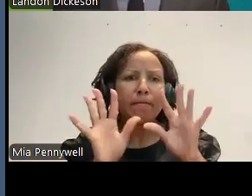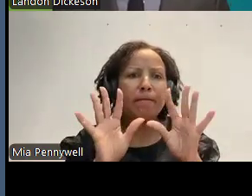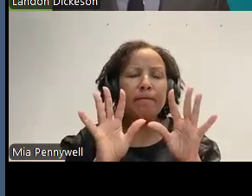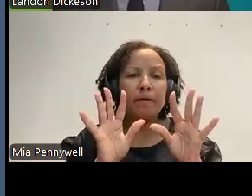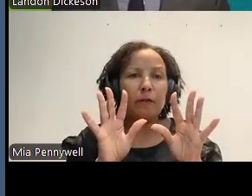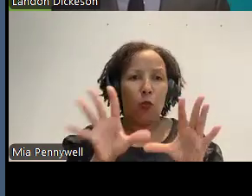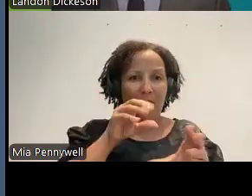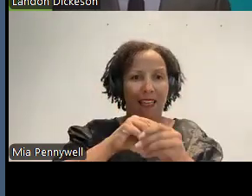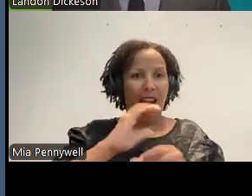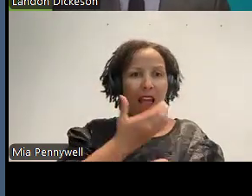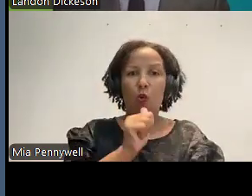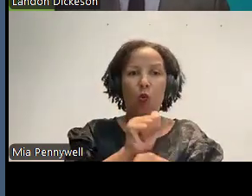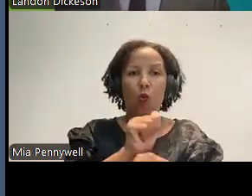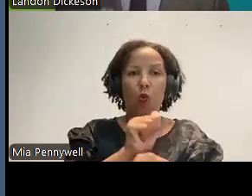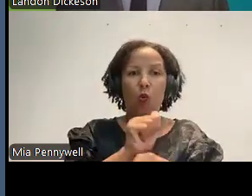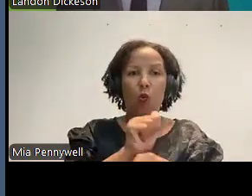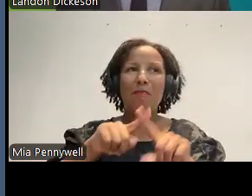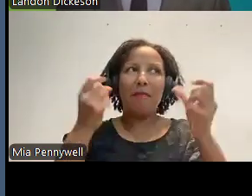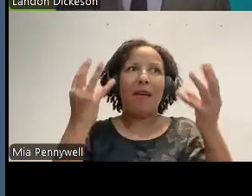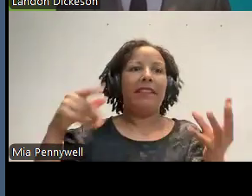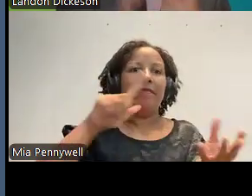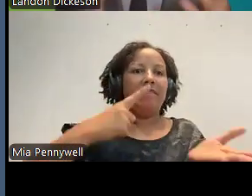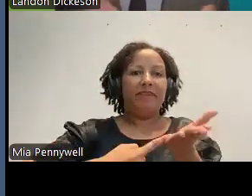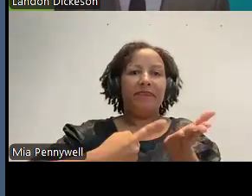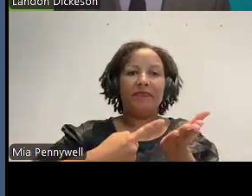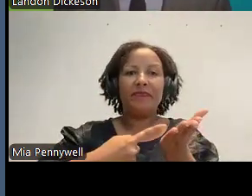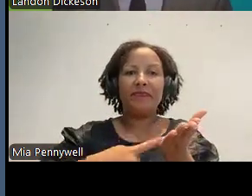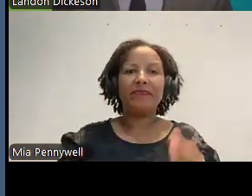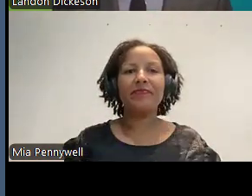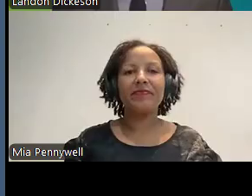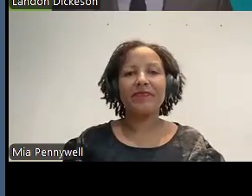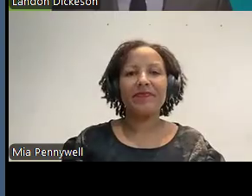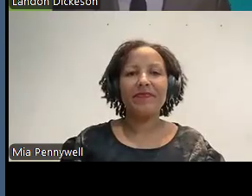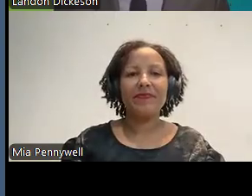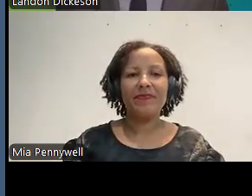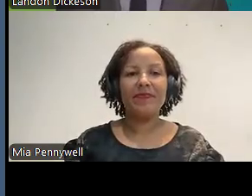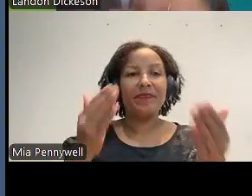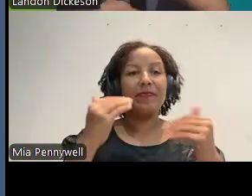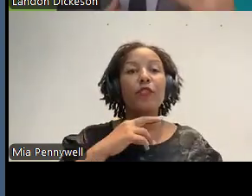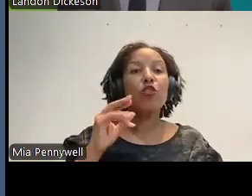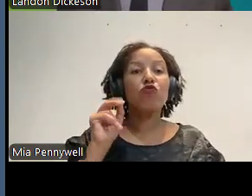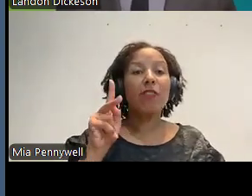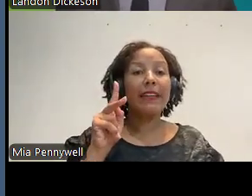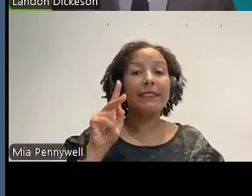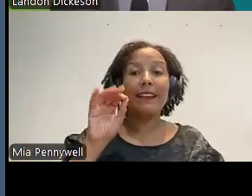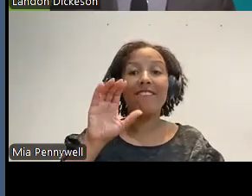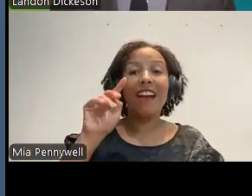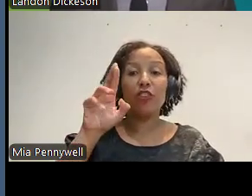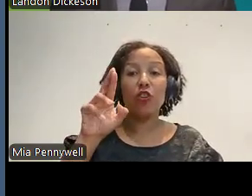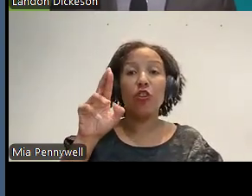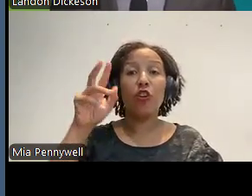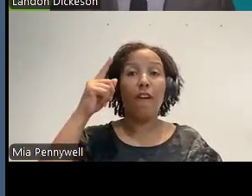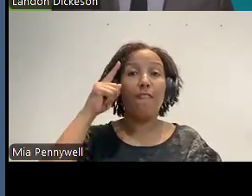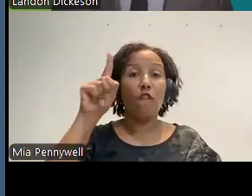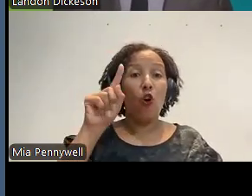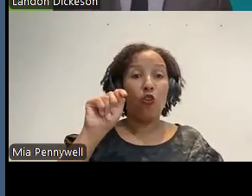a discussion in this space. All right, so digging into risk factors for trafficking. Many of these are going